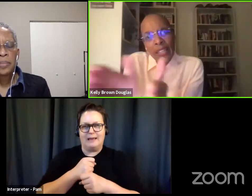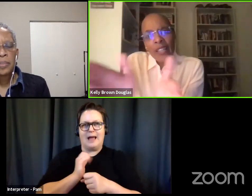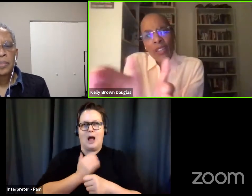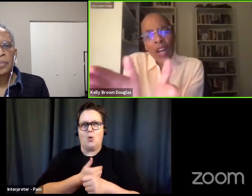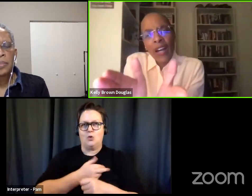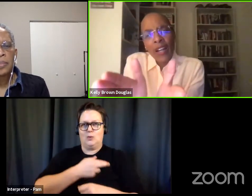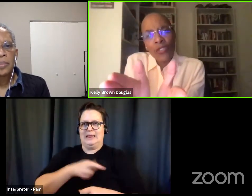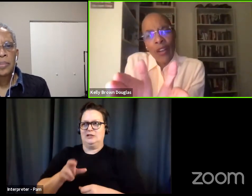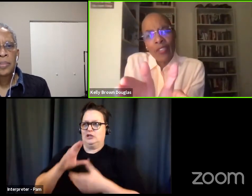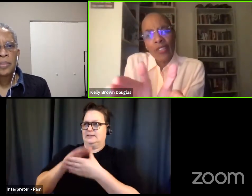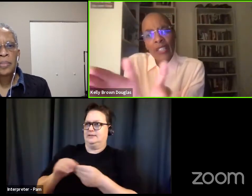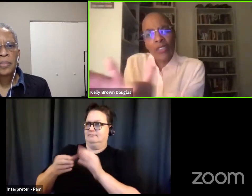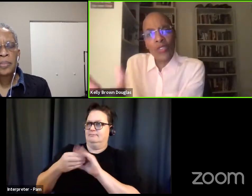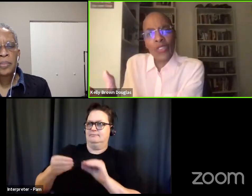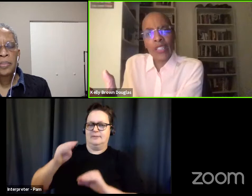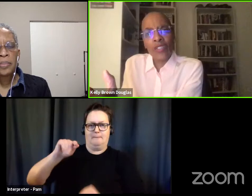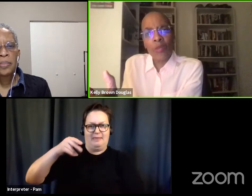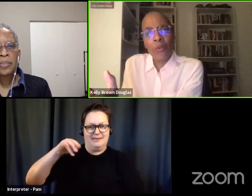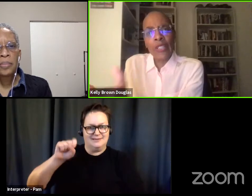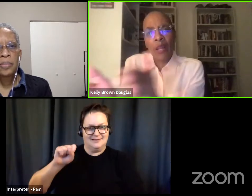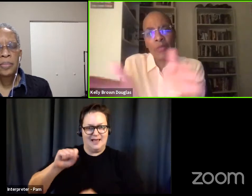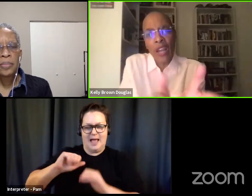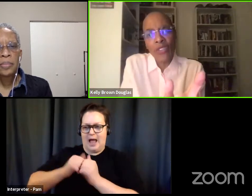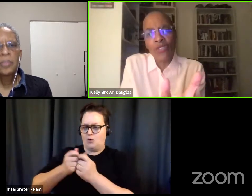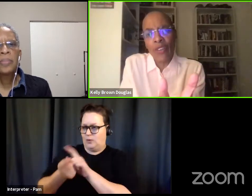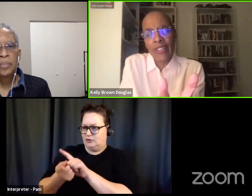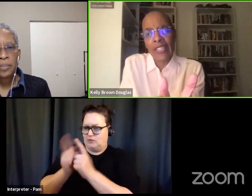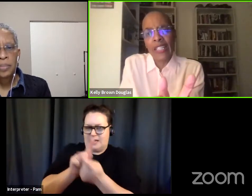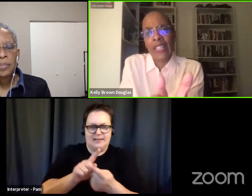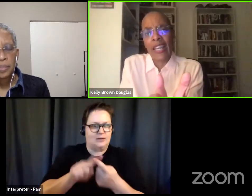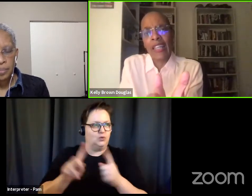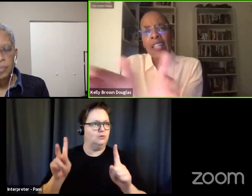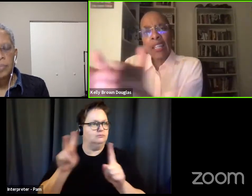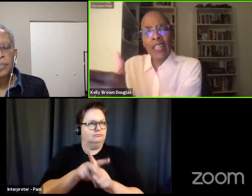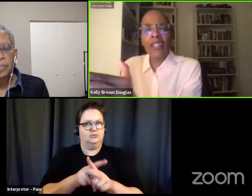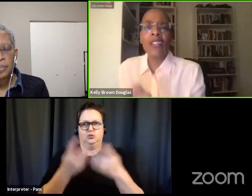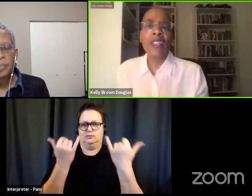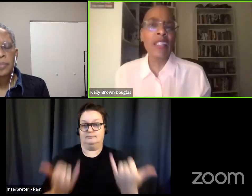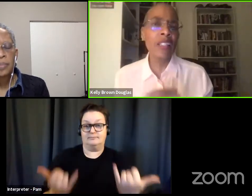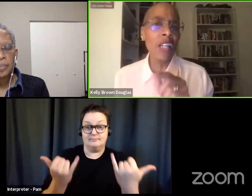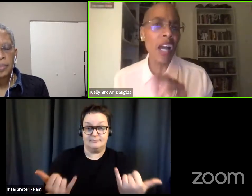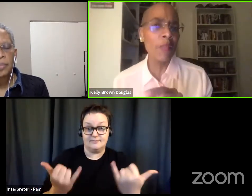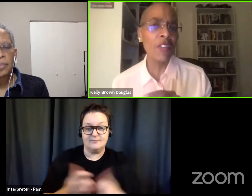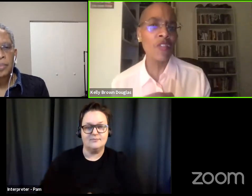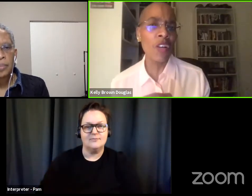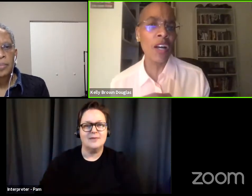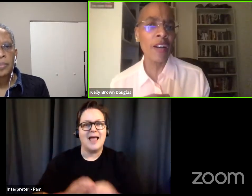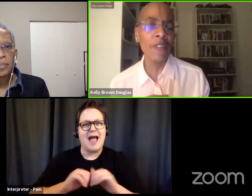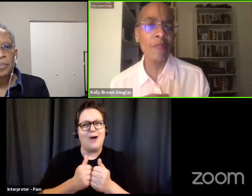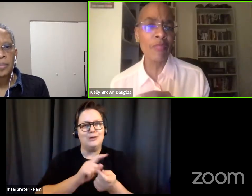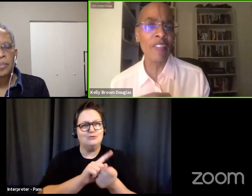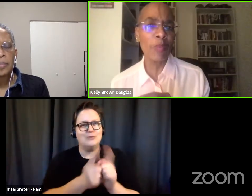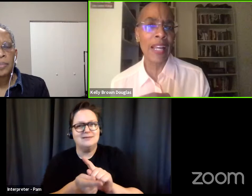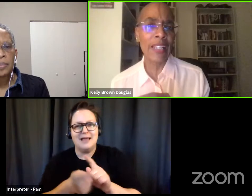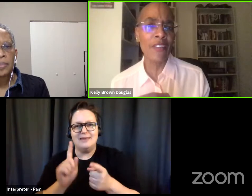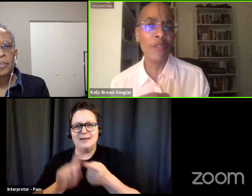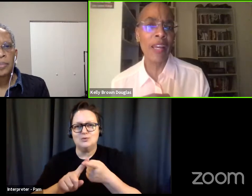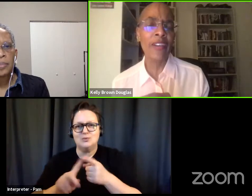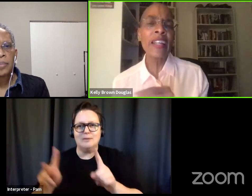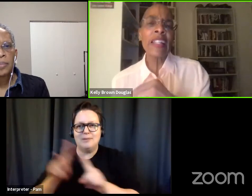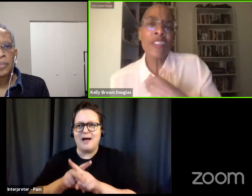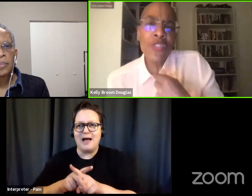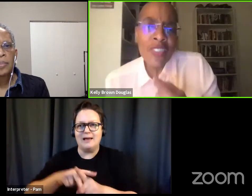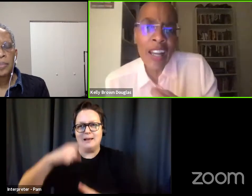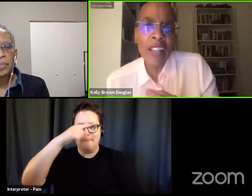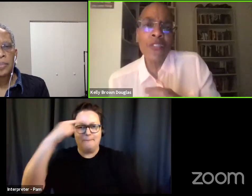how do we translate those in contemporary times? How do you translate that in the time of Black Lives